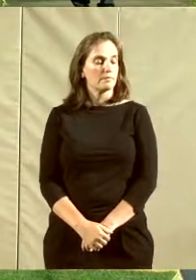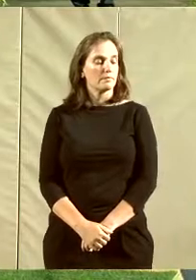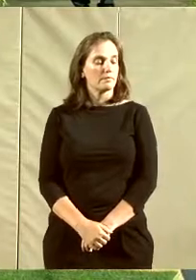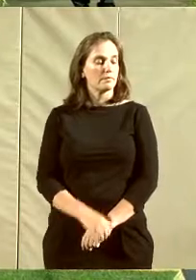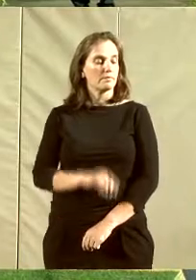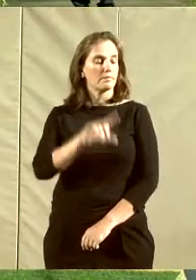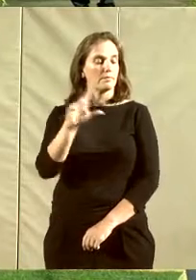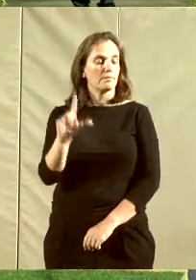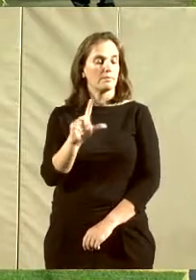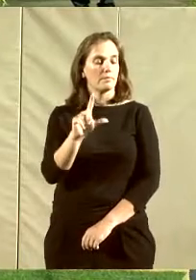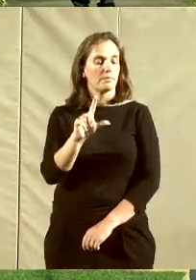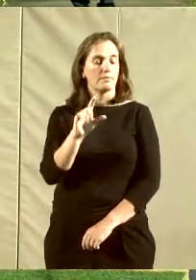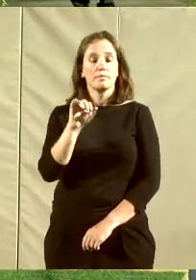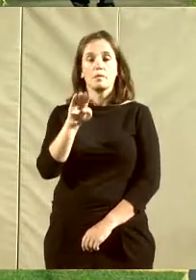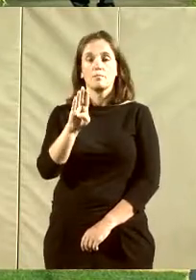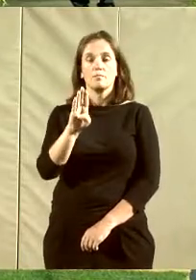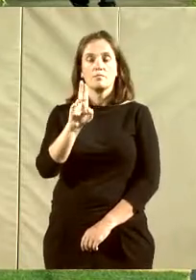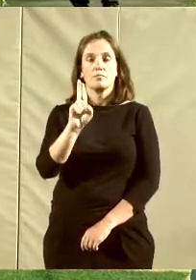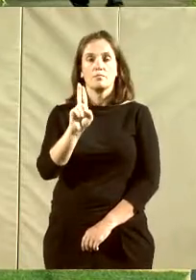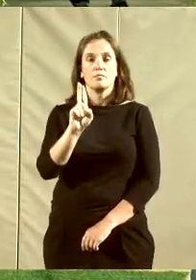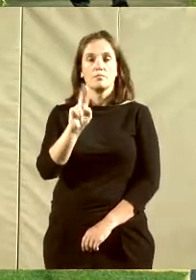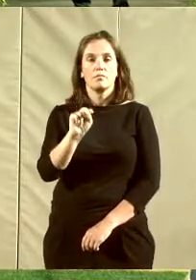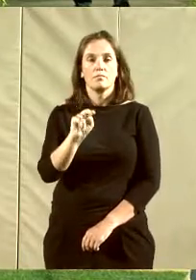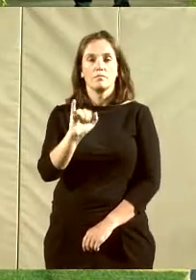Levi Edward Bennick.